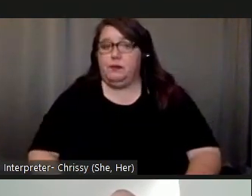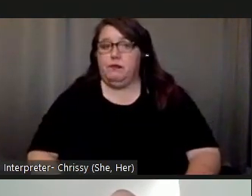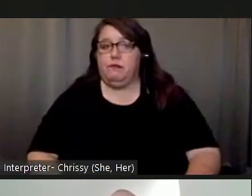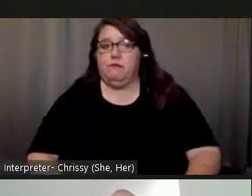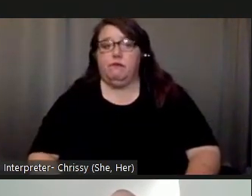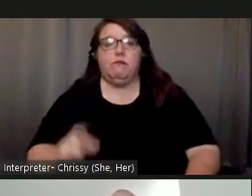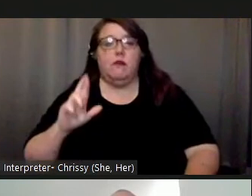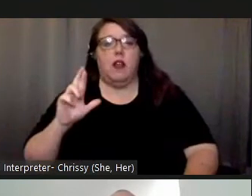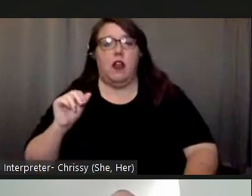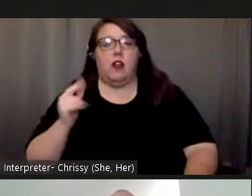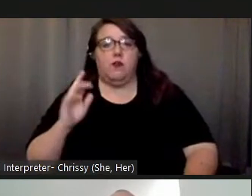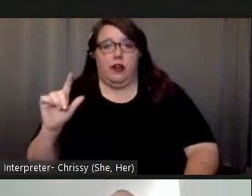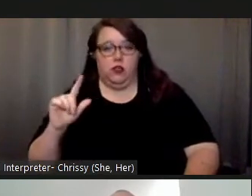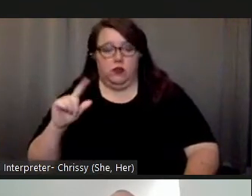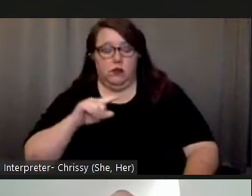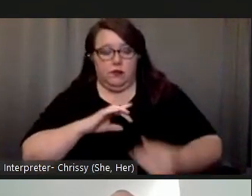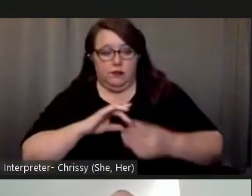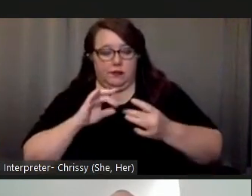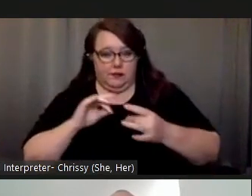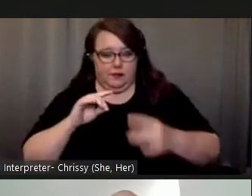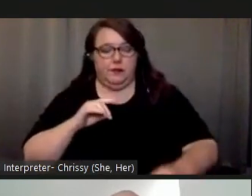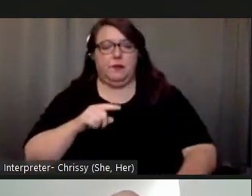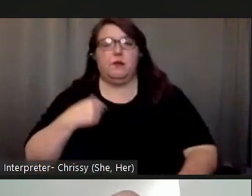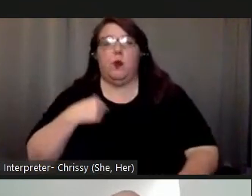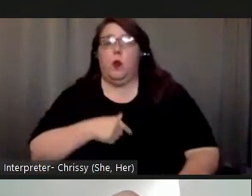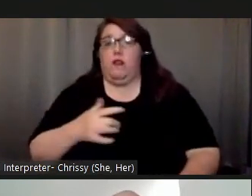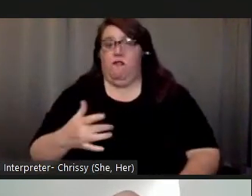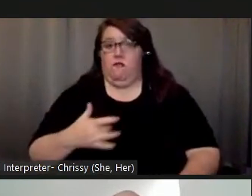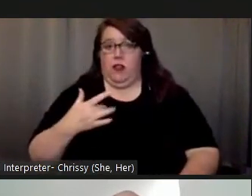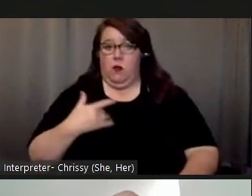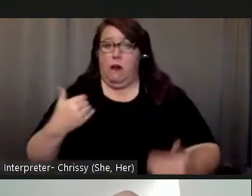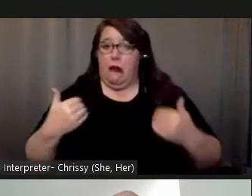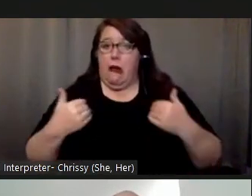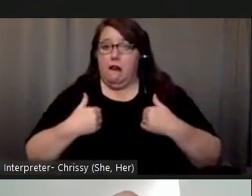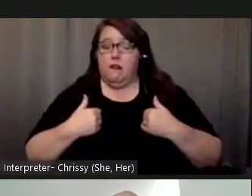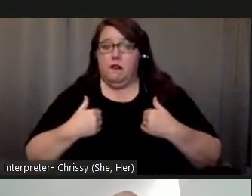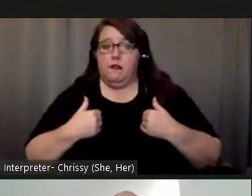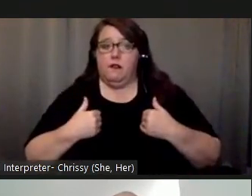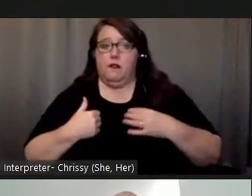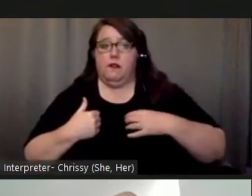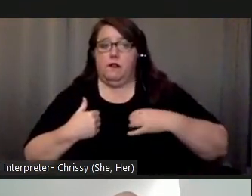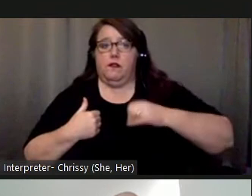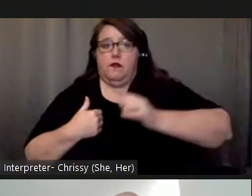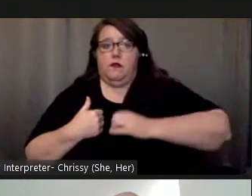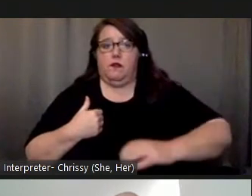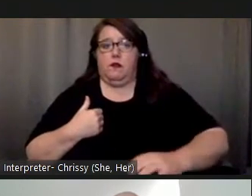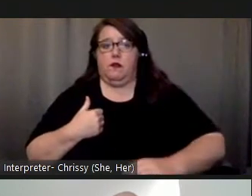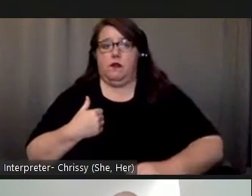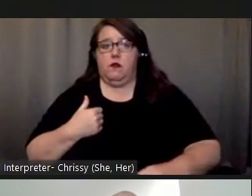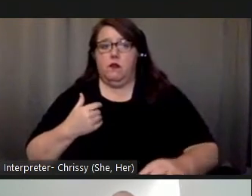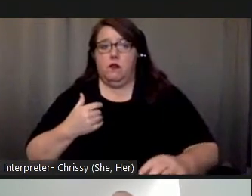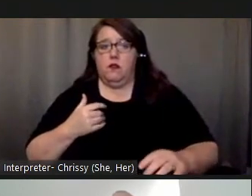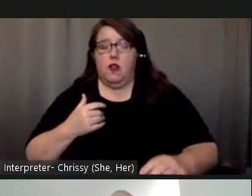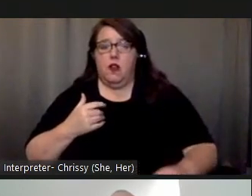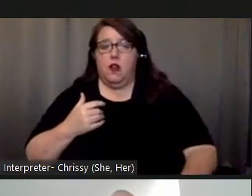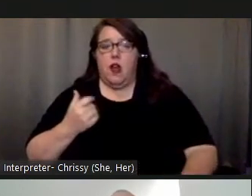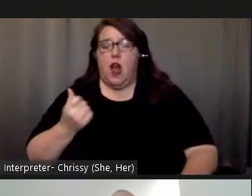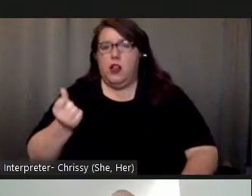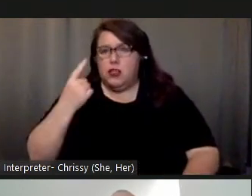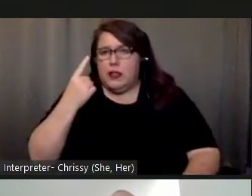Thanks. So we feel like we have pretty decent coverage in the state right now to understand